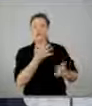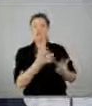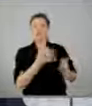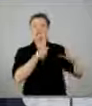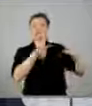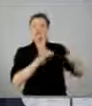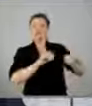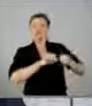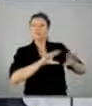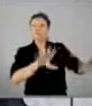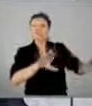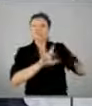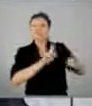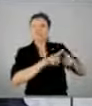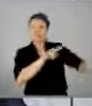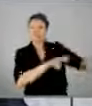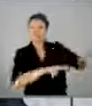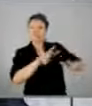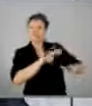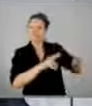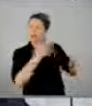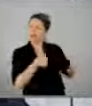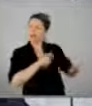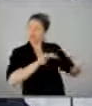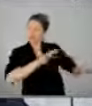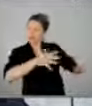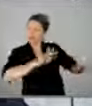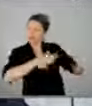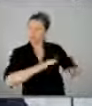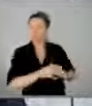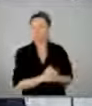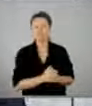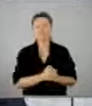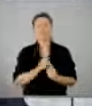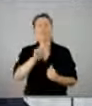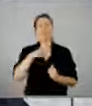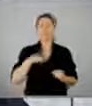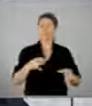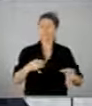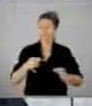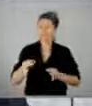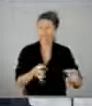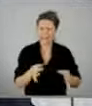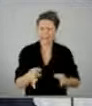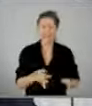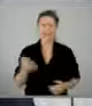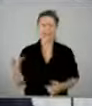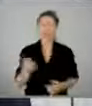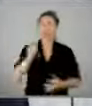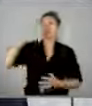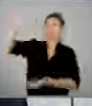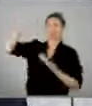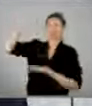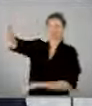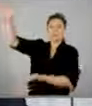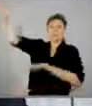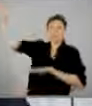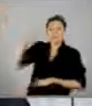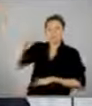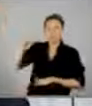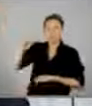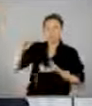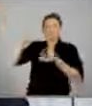is an enormous exercise which requires many steps: the planning of the strategy, the securing of the vaccines, going through the important